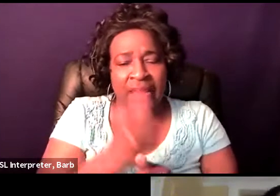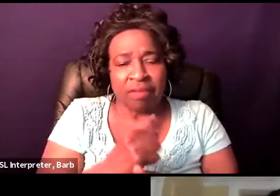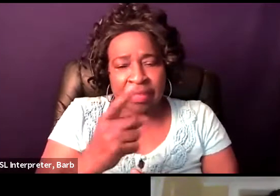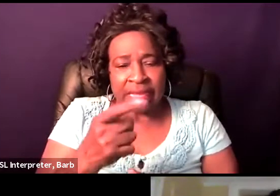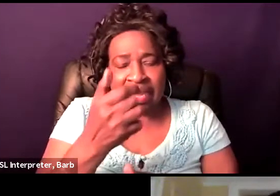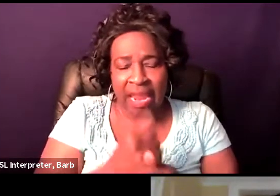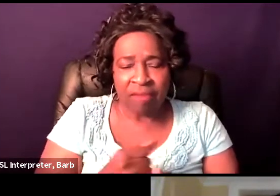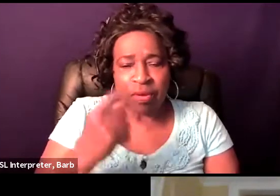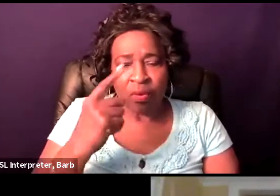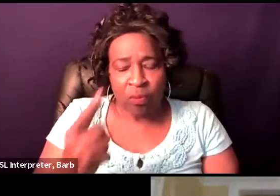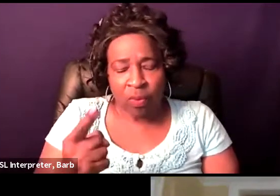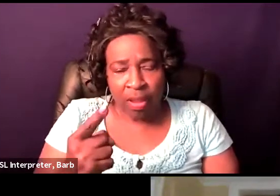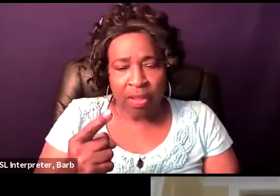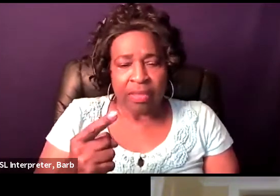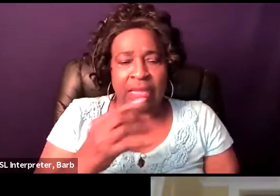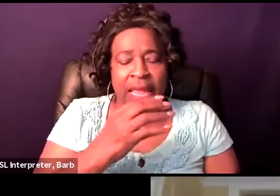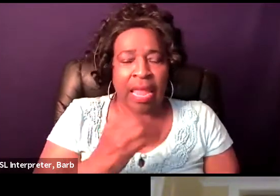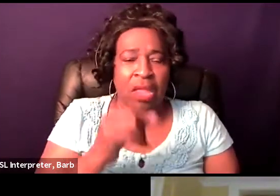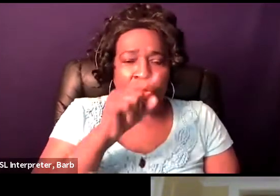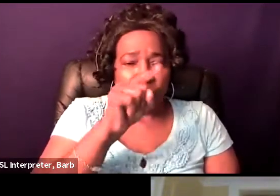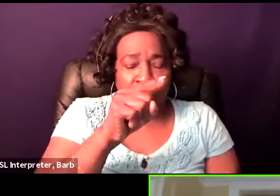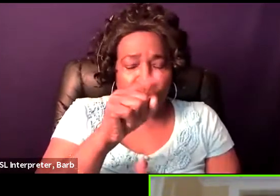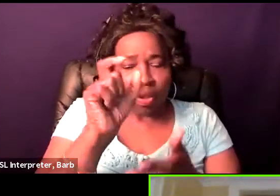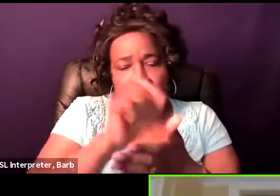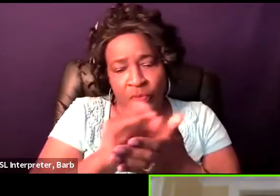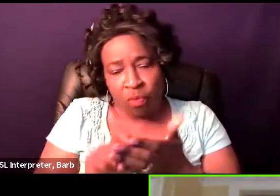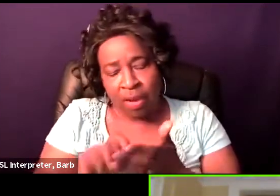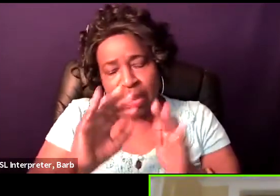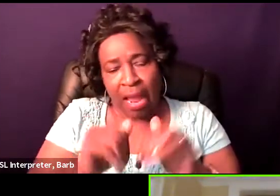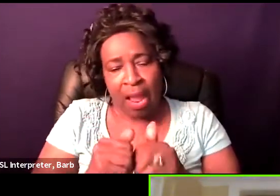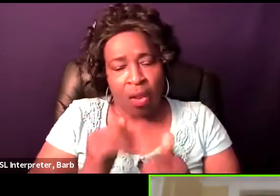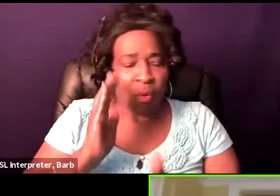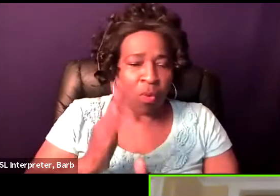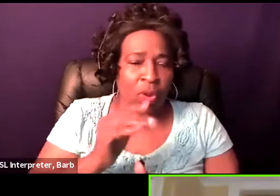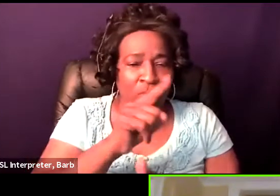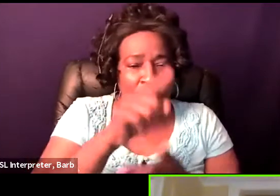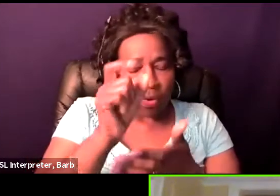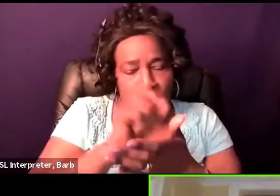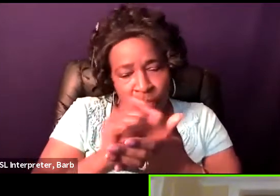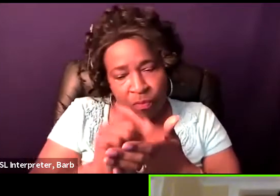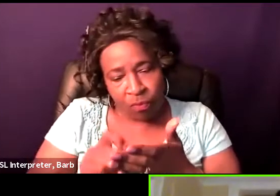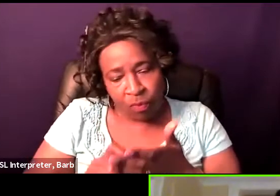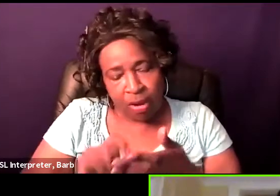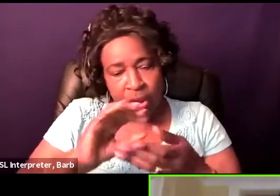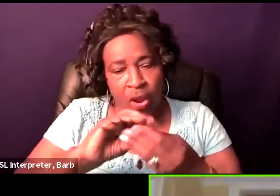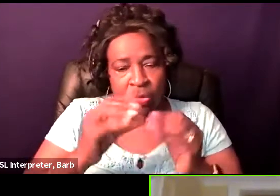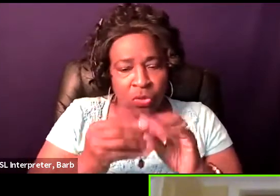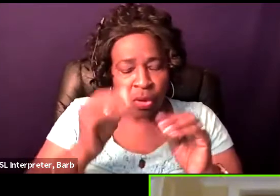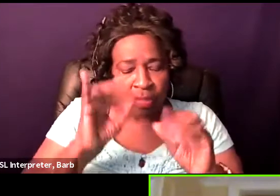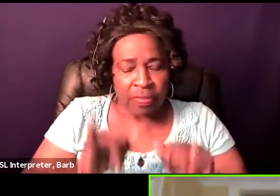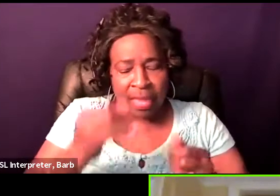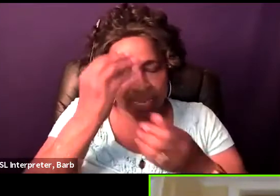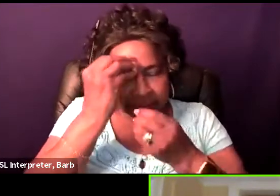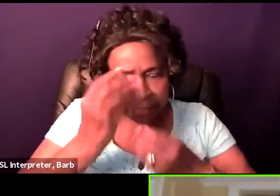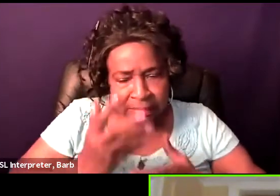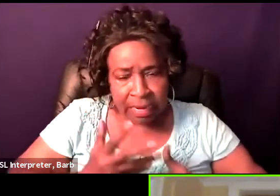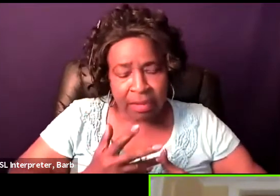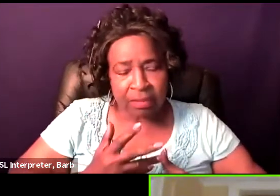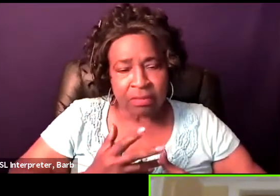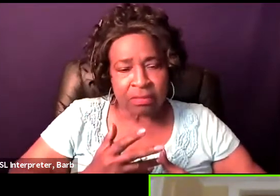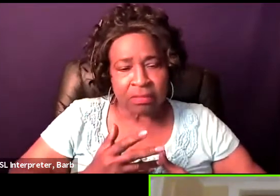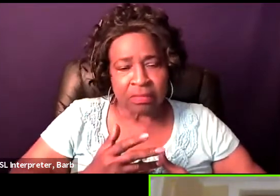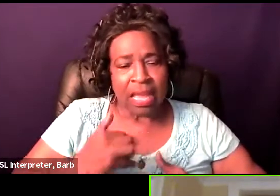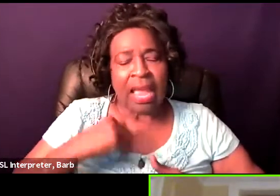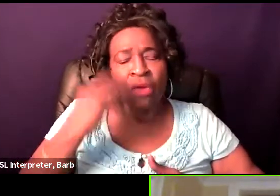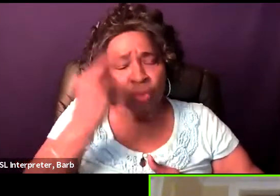everything. You write, how would you write a story that tells us about, I realize it's a big